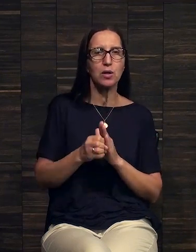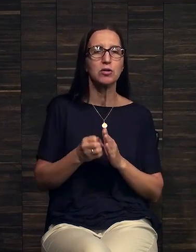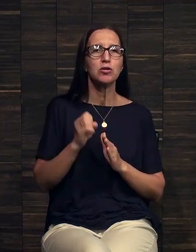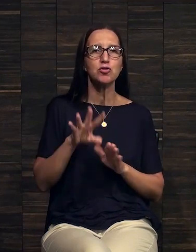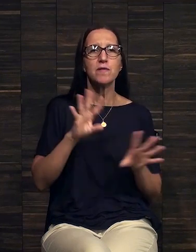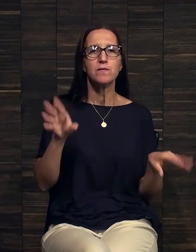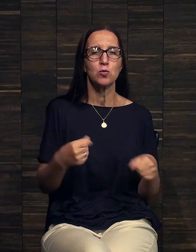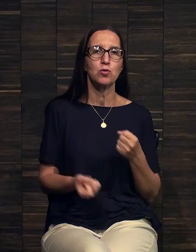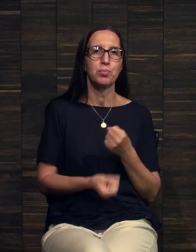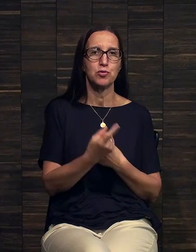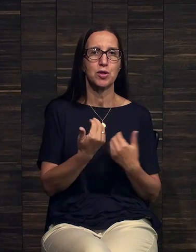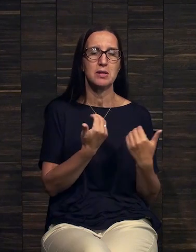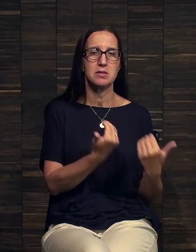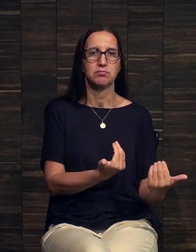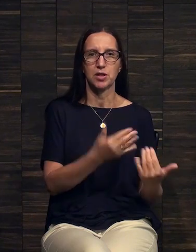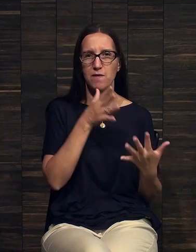more